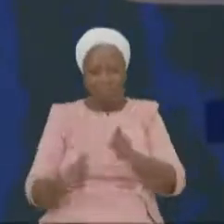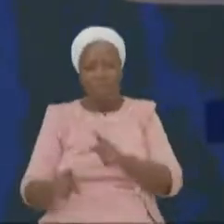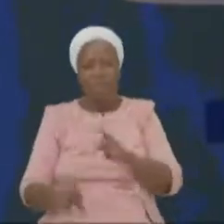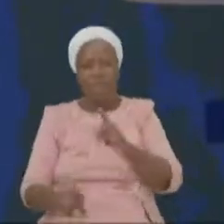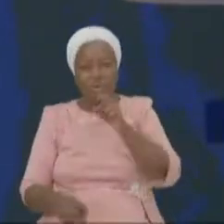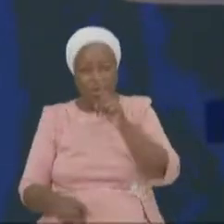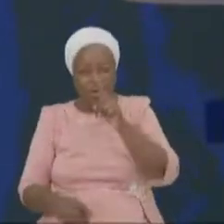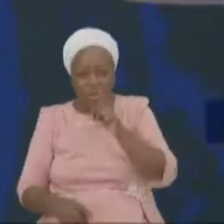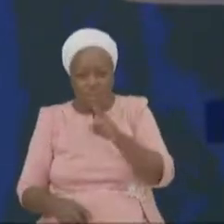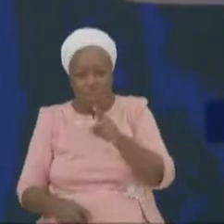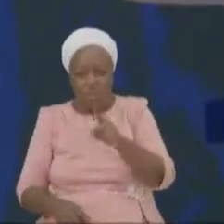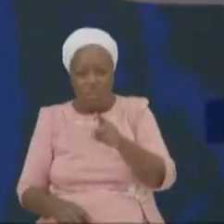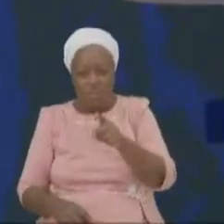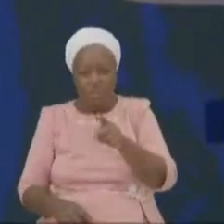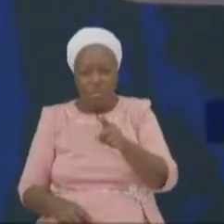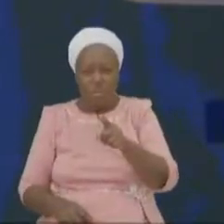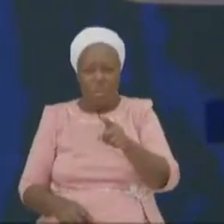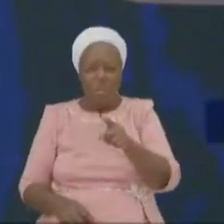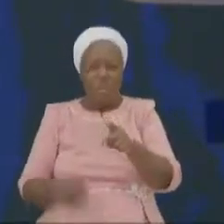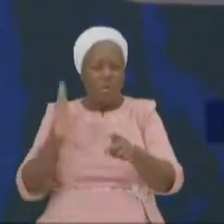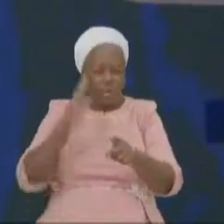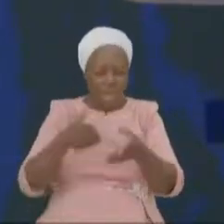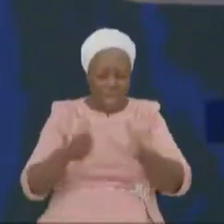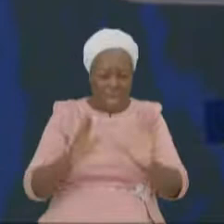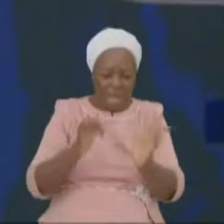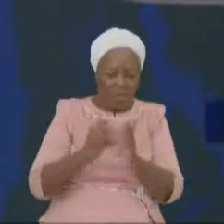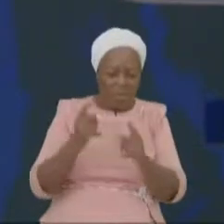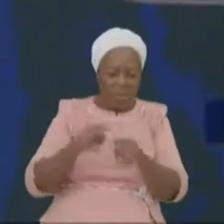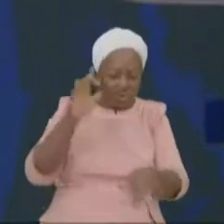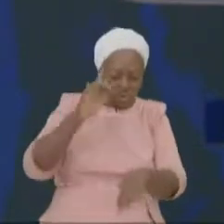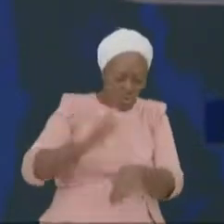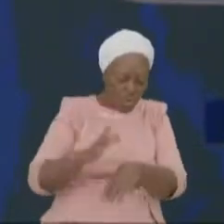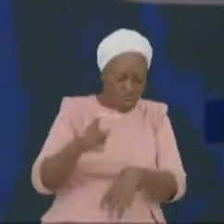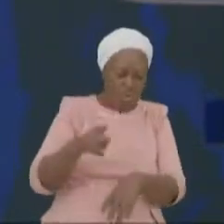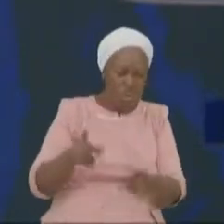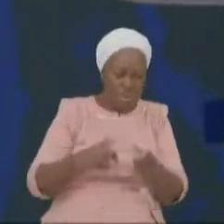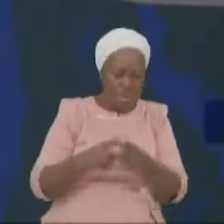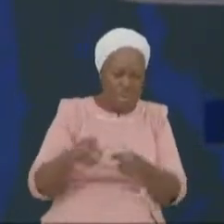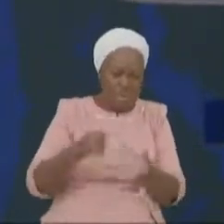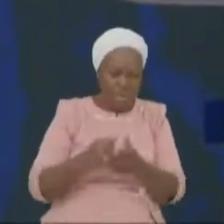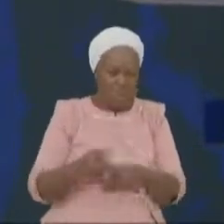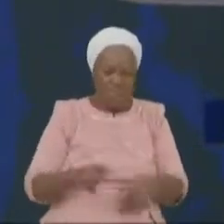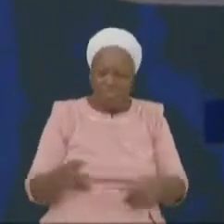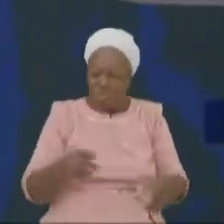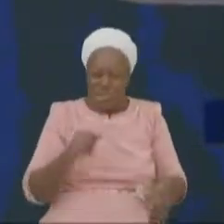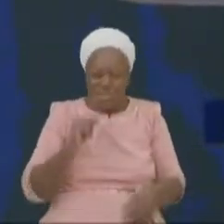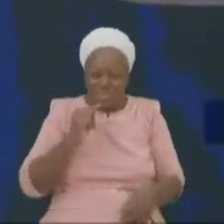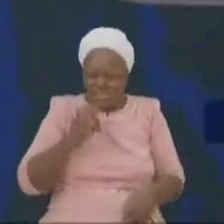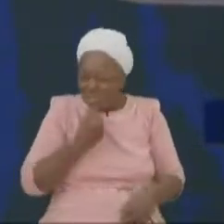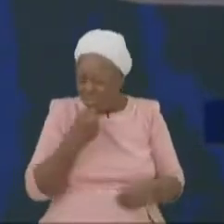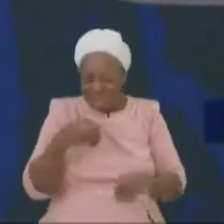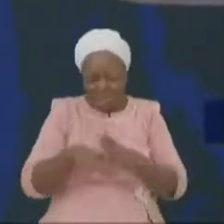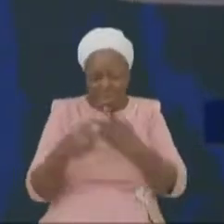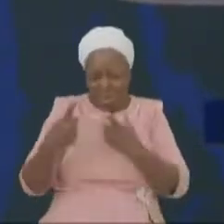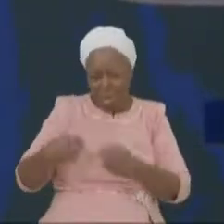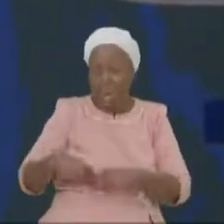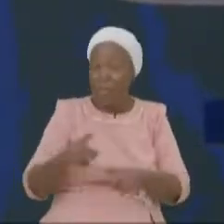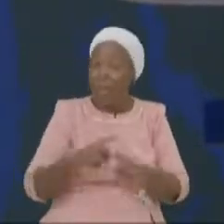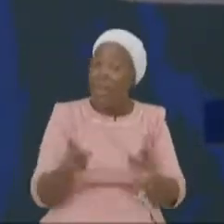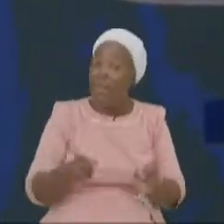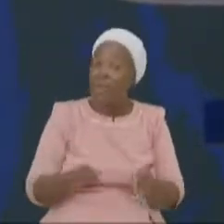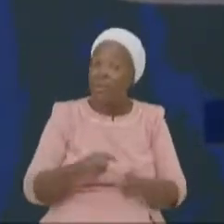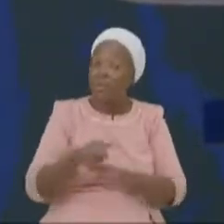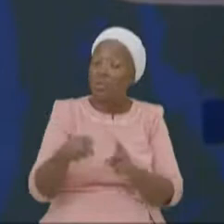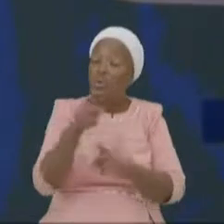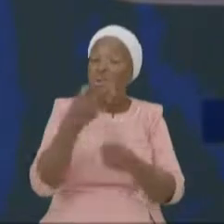will punch you, pin you. It will be fiery, pungent. But when